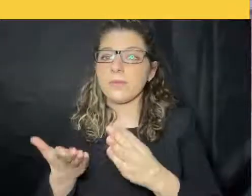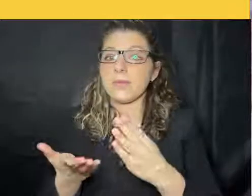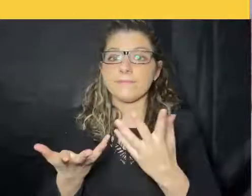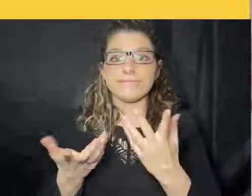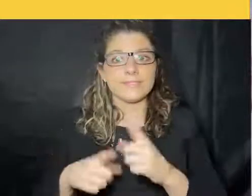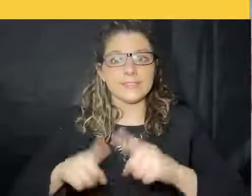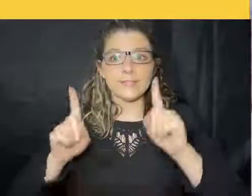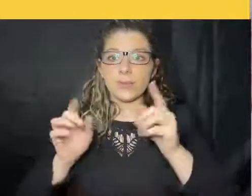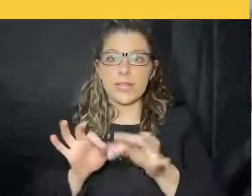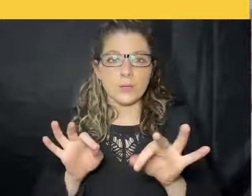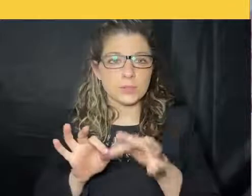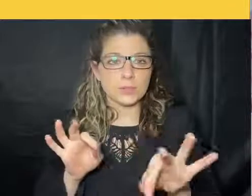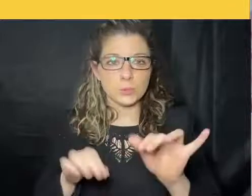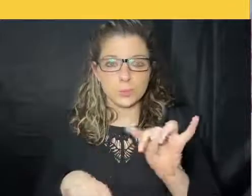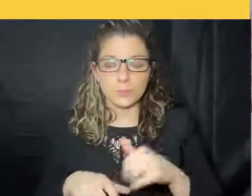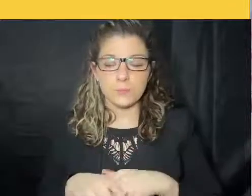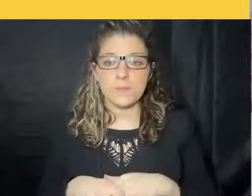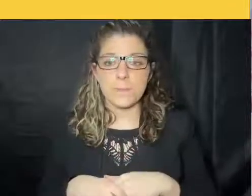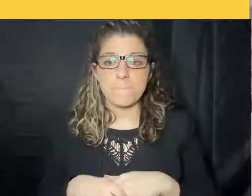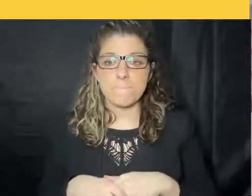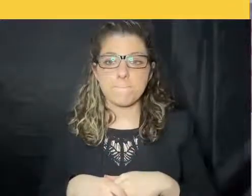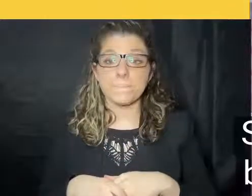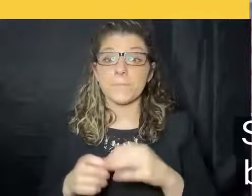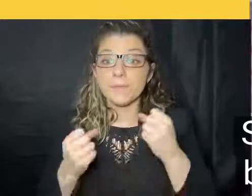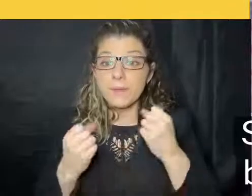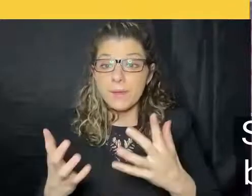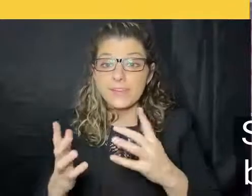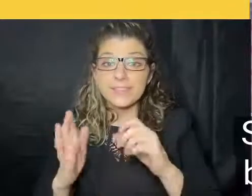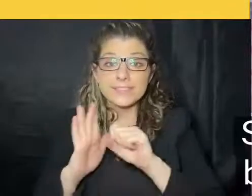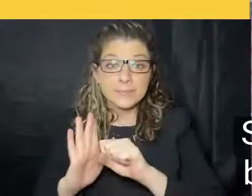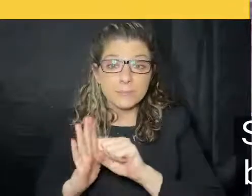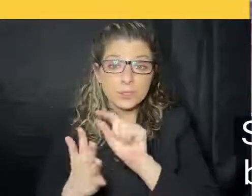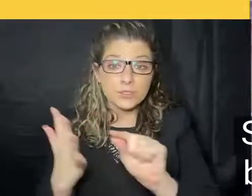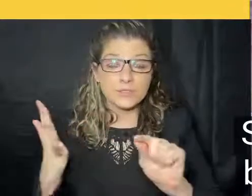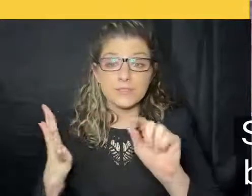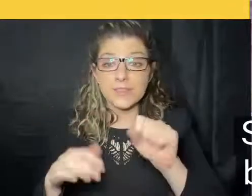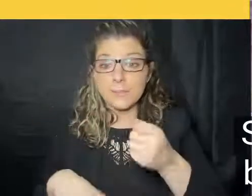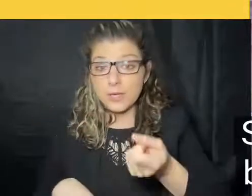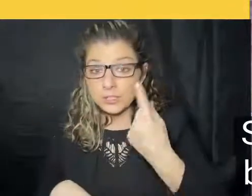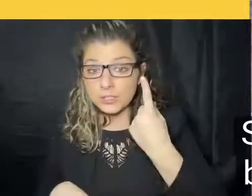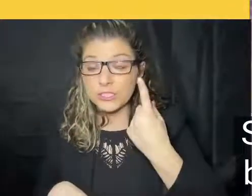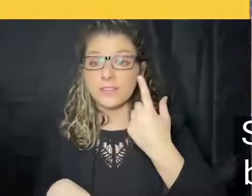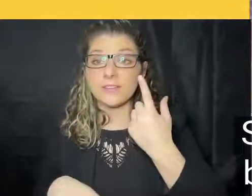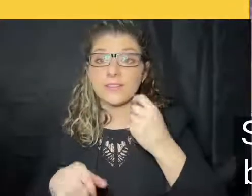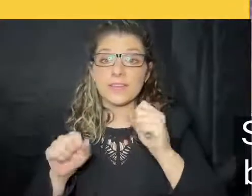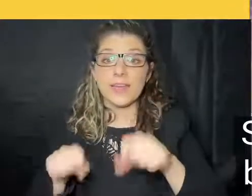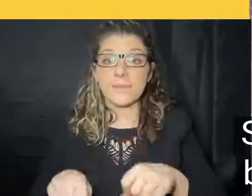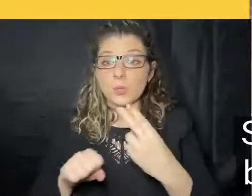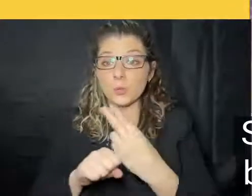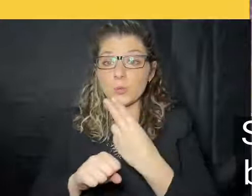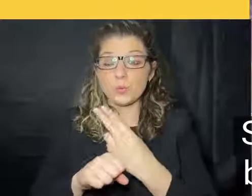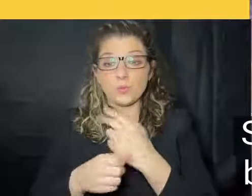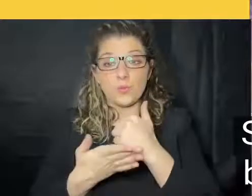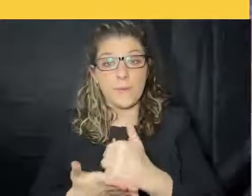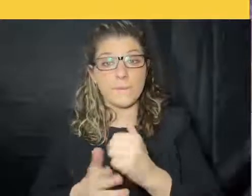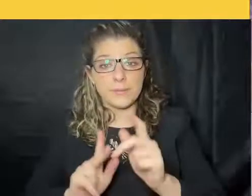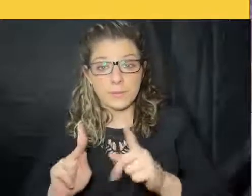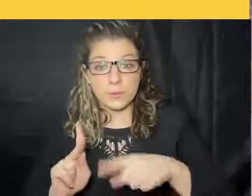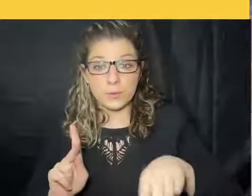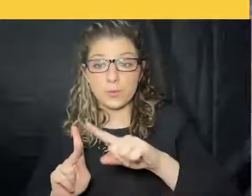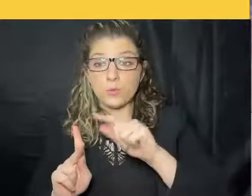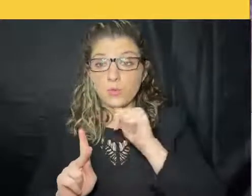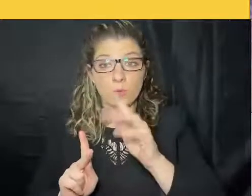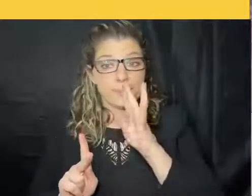or maybe 2 completely different languages as well. So many of these symbols can be understood and can be used to